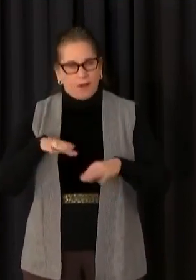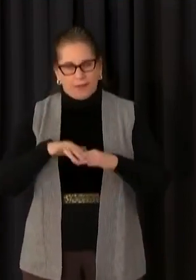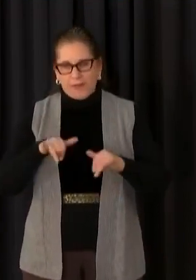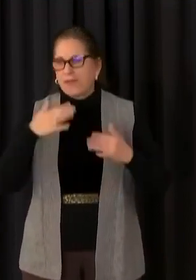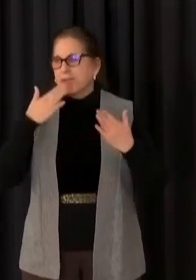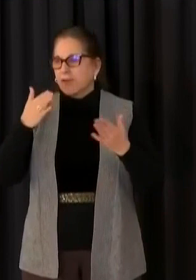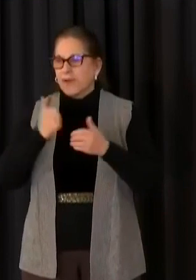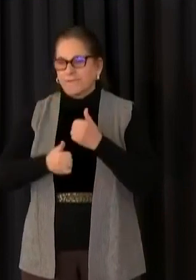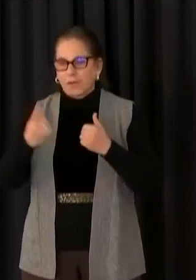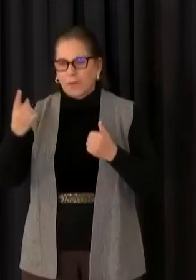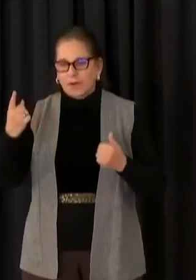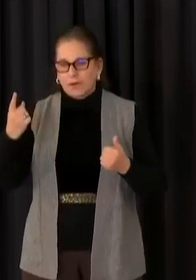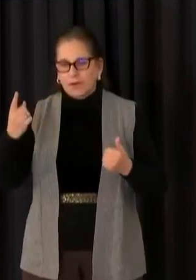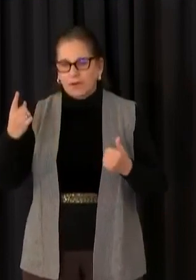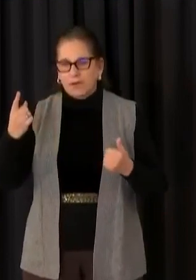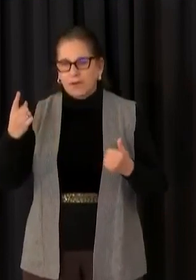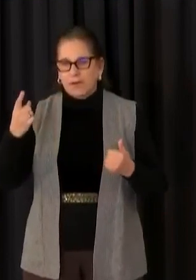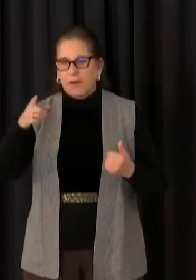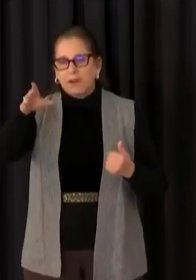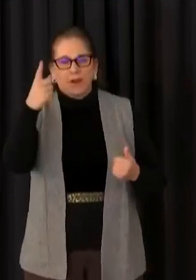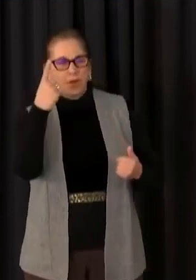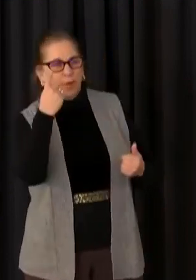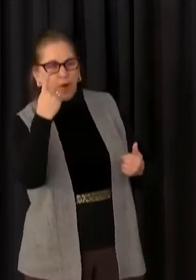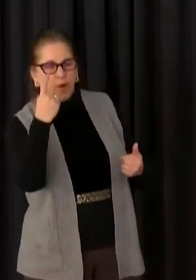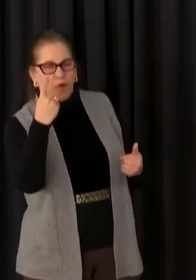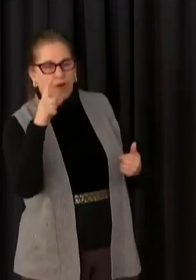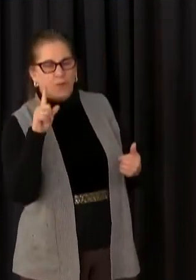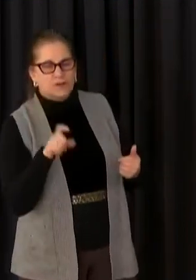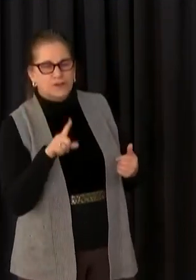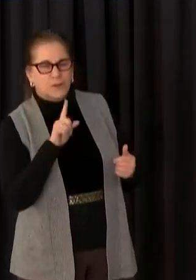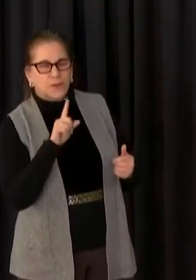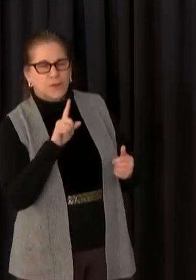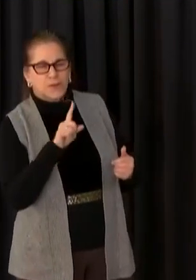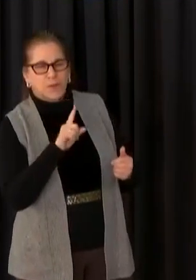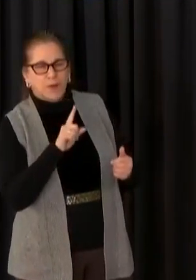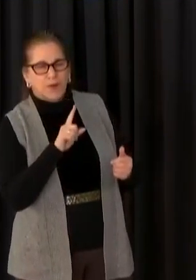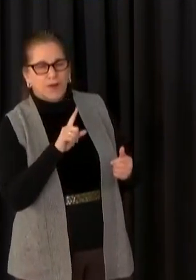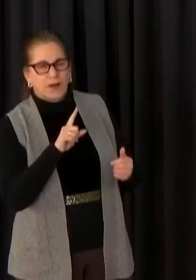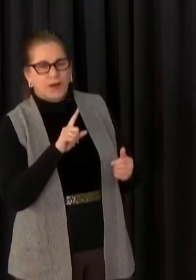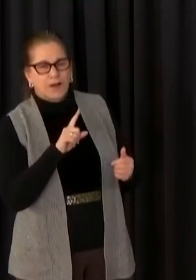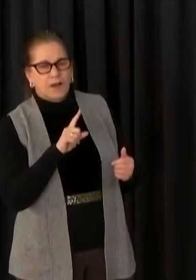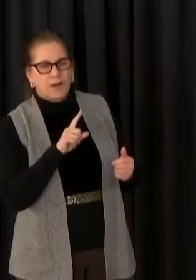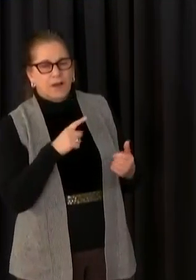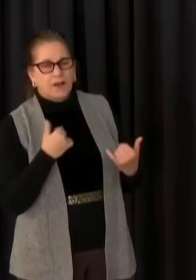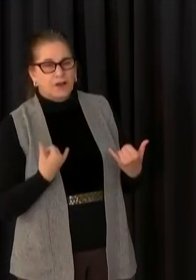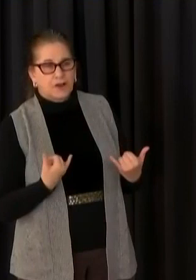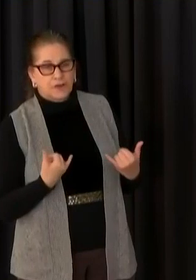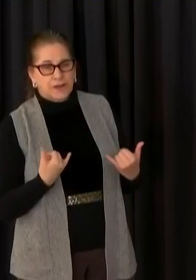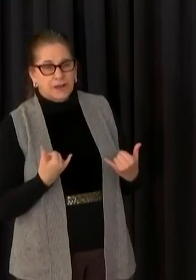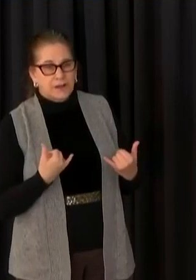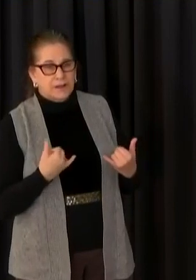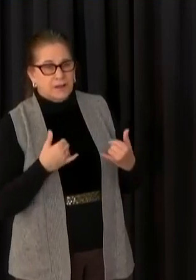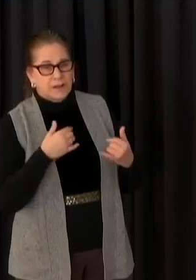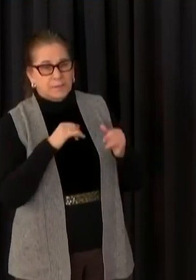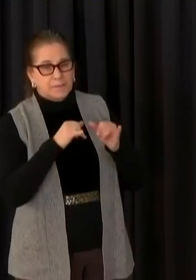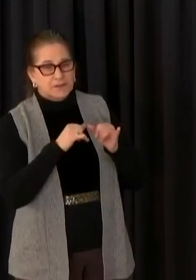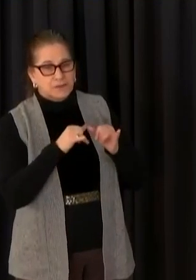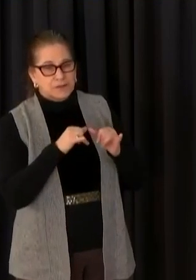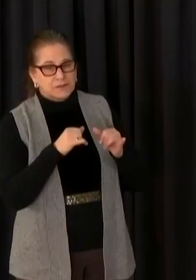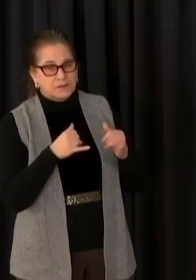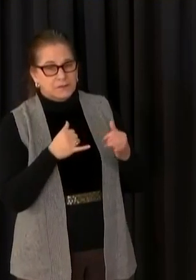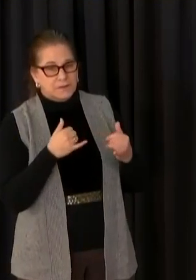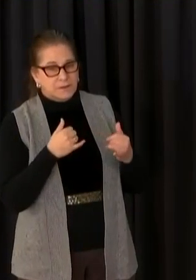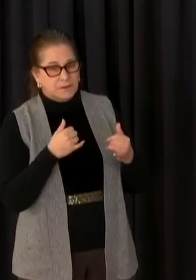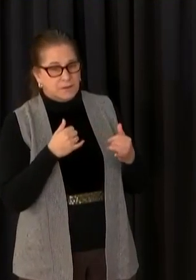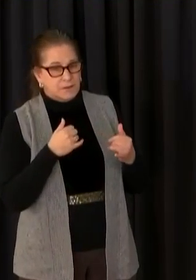you, everybody. Oh, you had one follow-up? Oh, I was just saying, just kind of looking at Britain as a case study, are the current mitigative measures that the district has in place